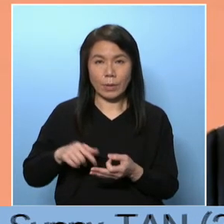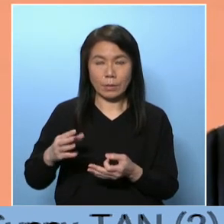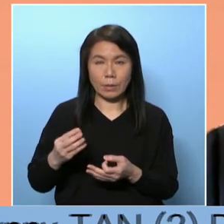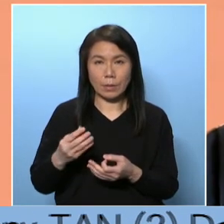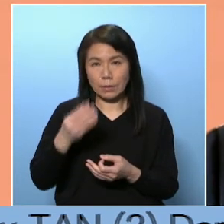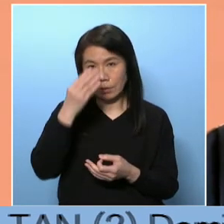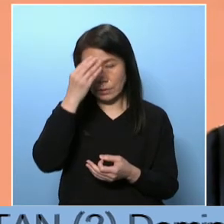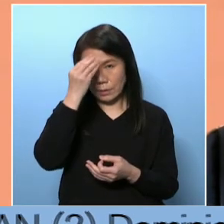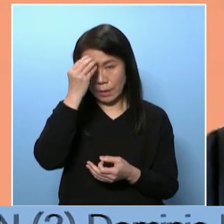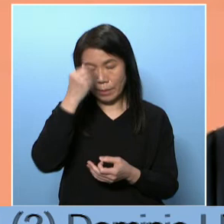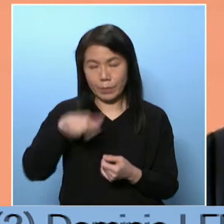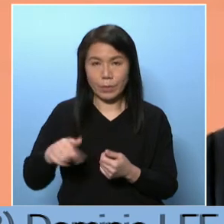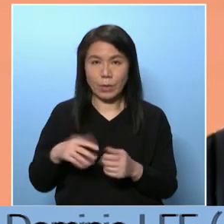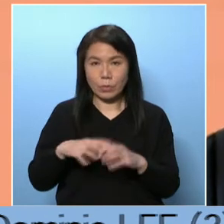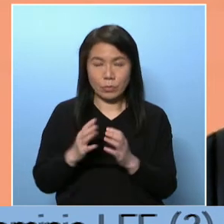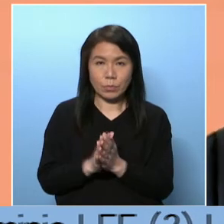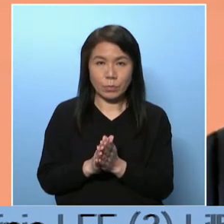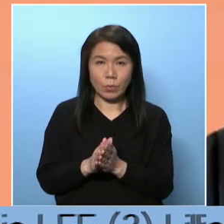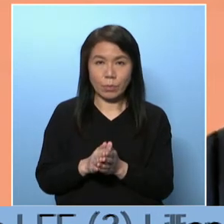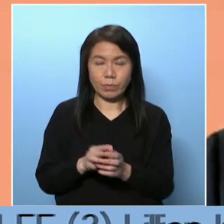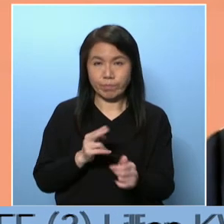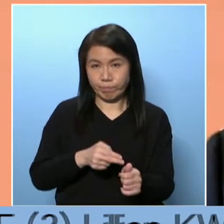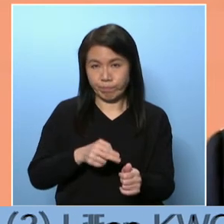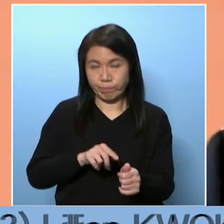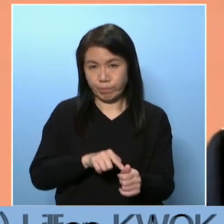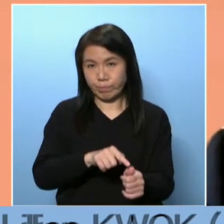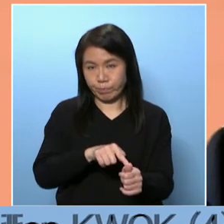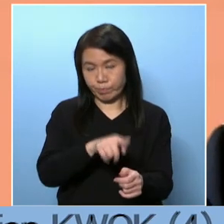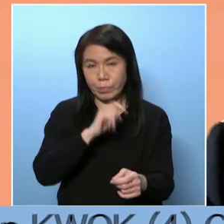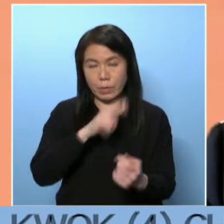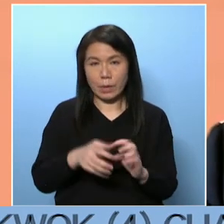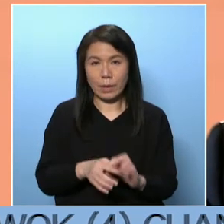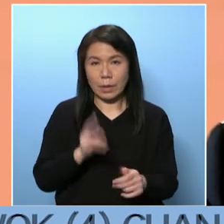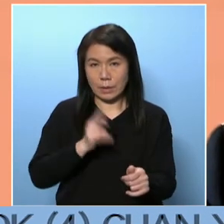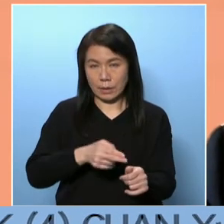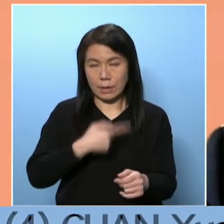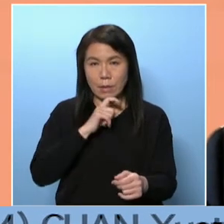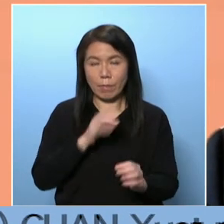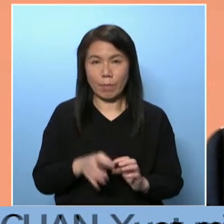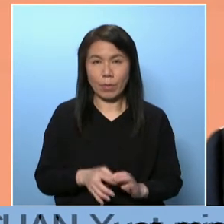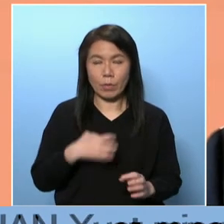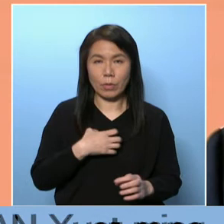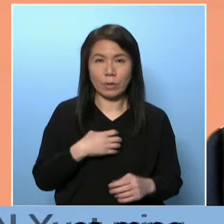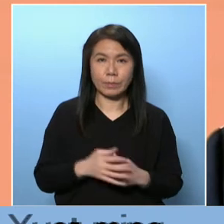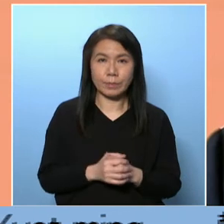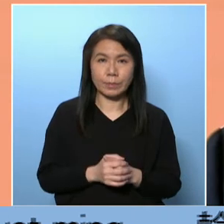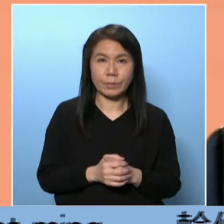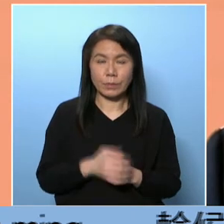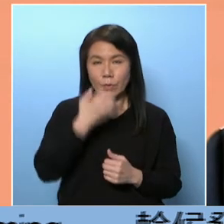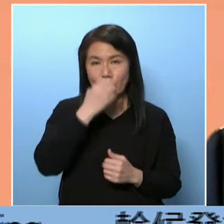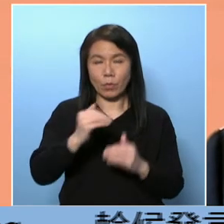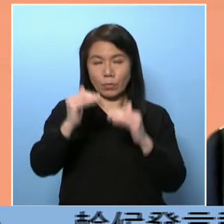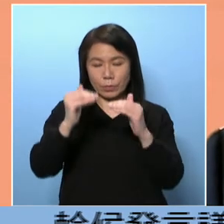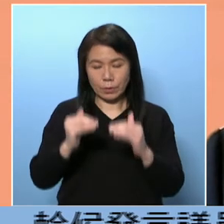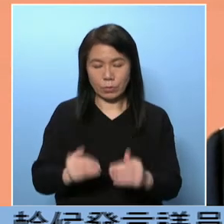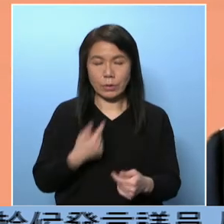that's because Mr. Xi Jinping has been able to mobilize the entire community today. And judging from his